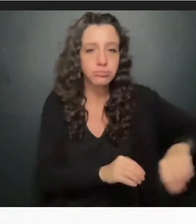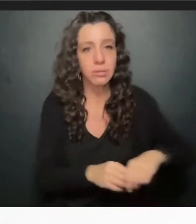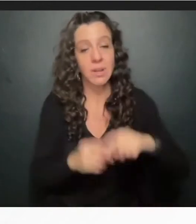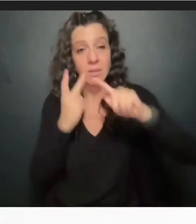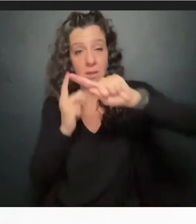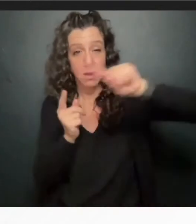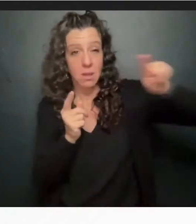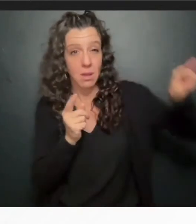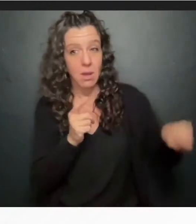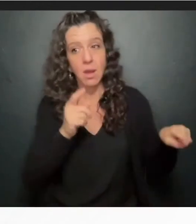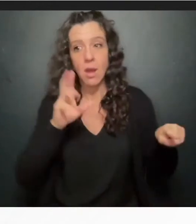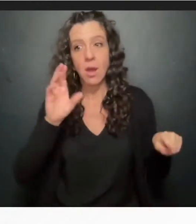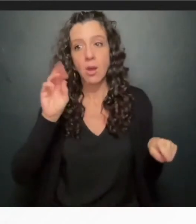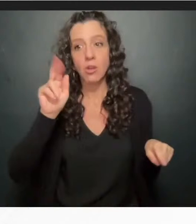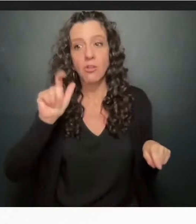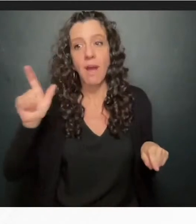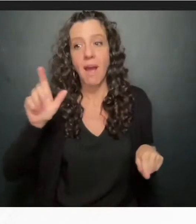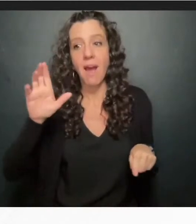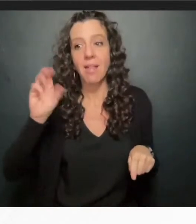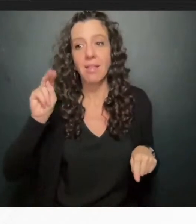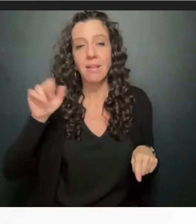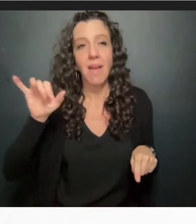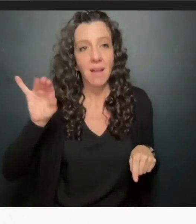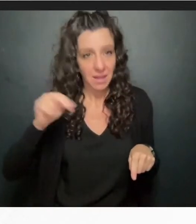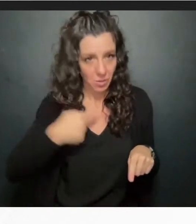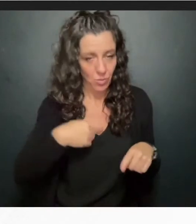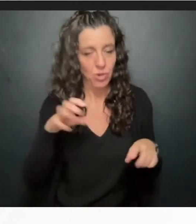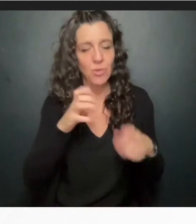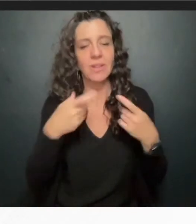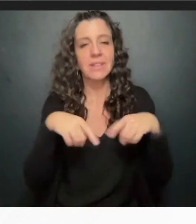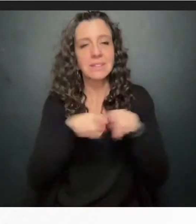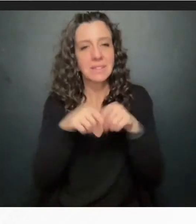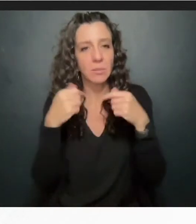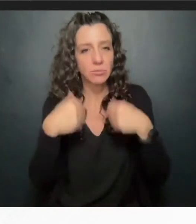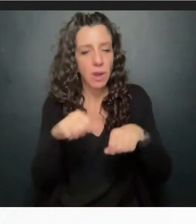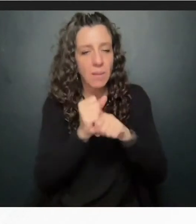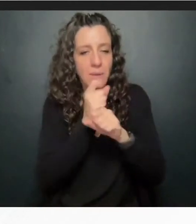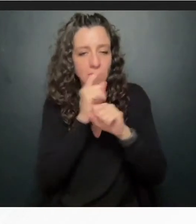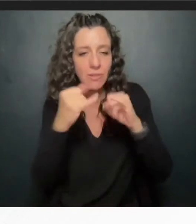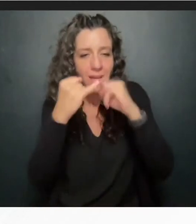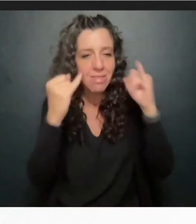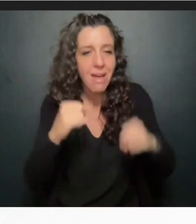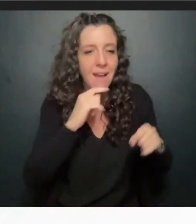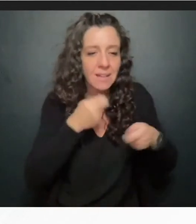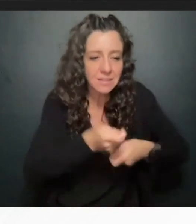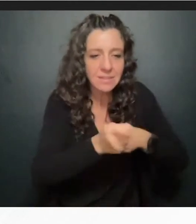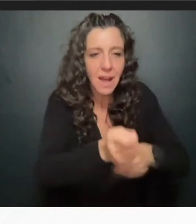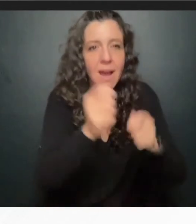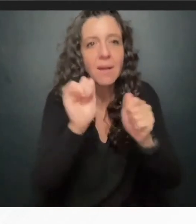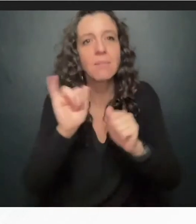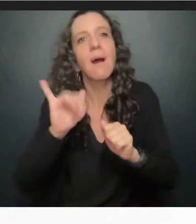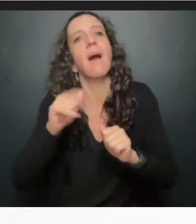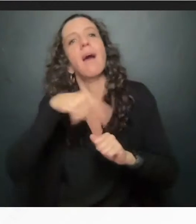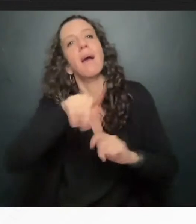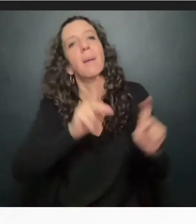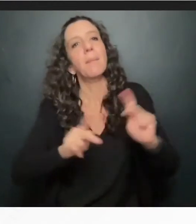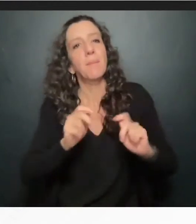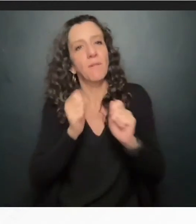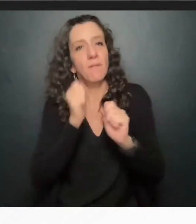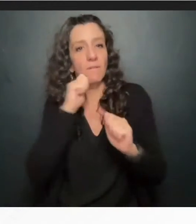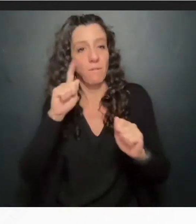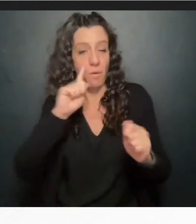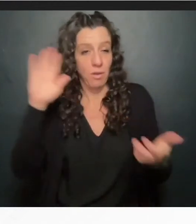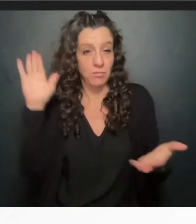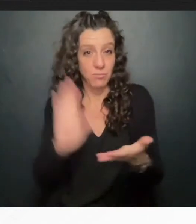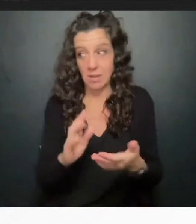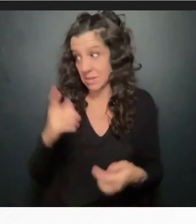Canyon, we're still doing the same to getting that line production in with our hand crews for that suppression efforts. When we have this change in the weather, we're